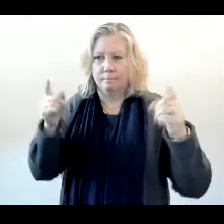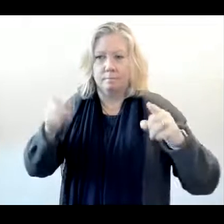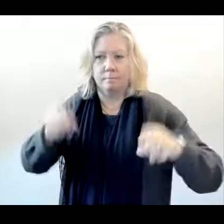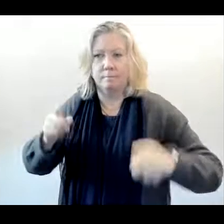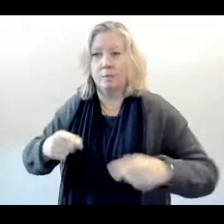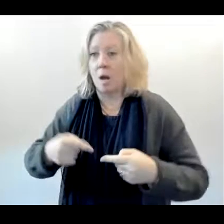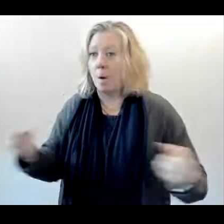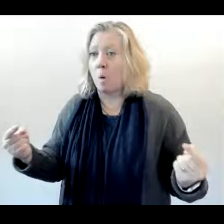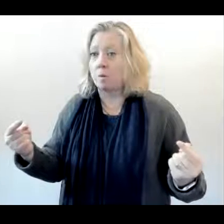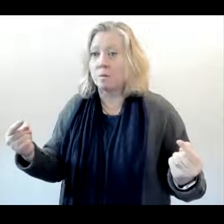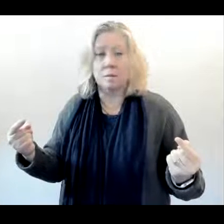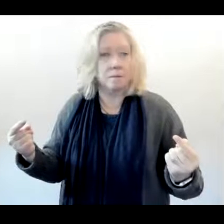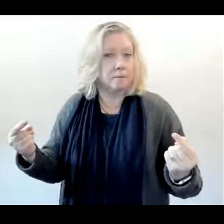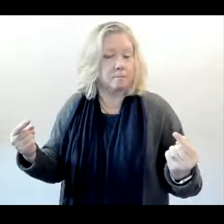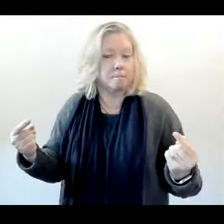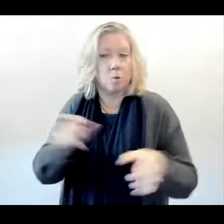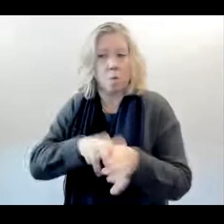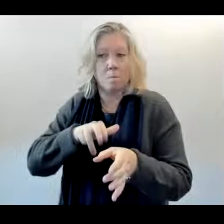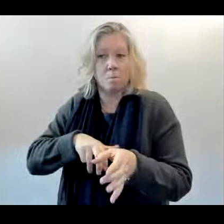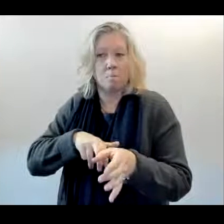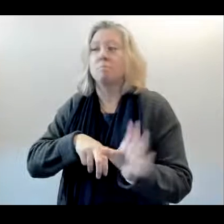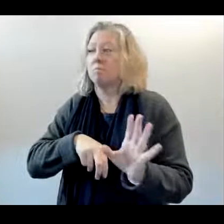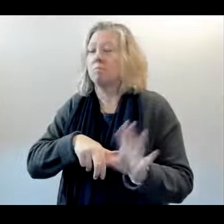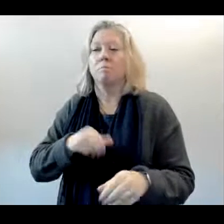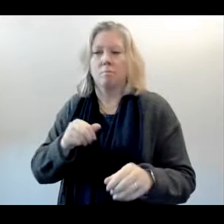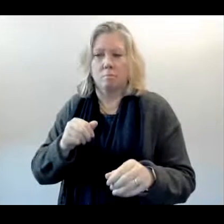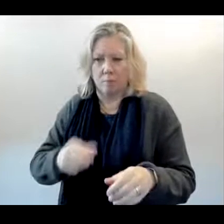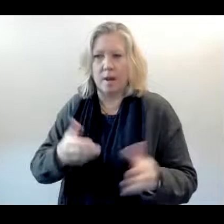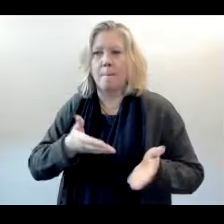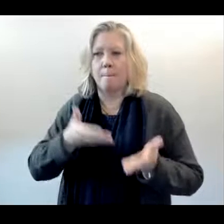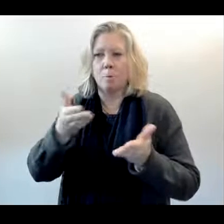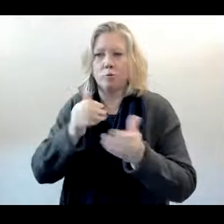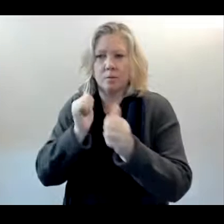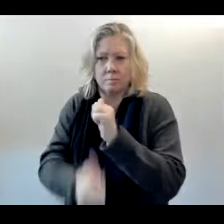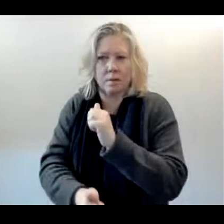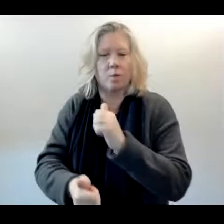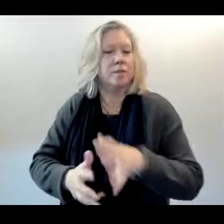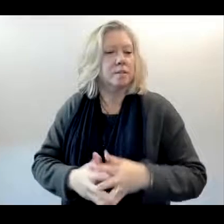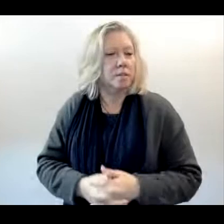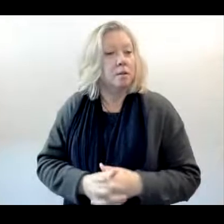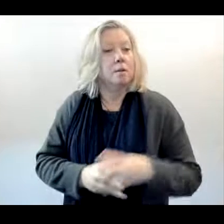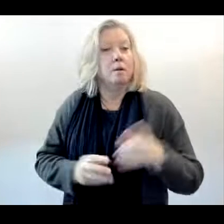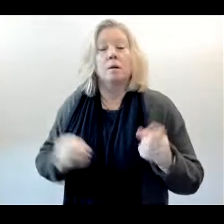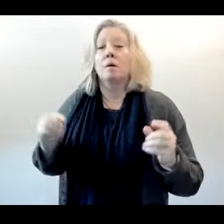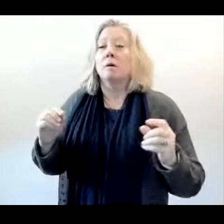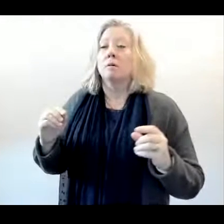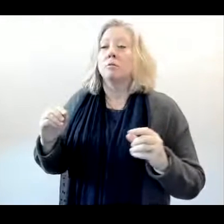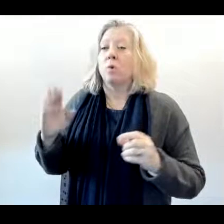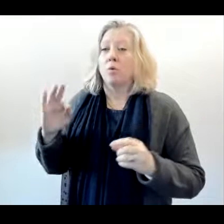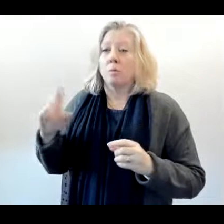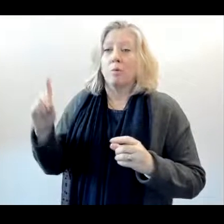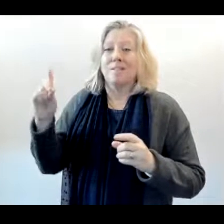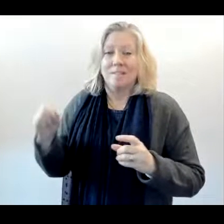Any opposed? Any abstentions? The motion carries. We did want to note that the board did meet in executive